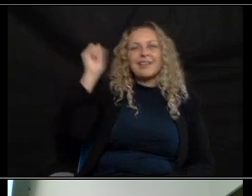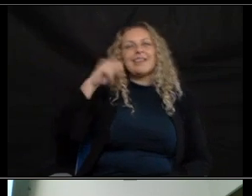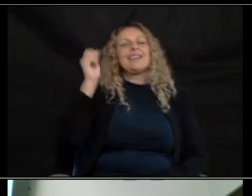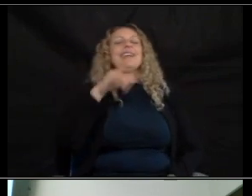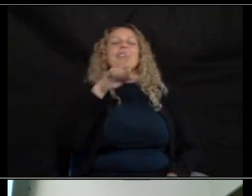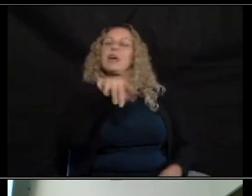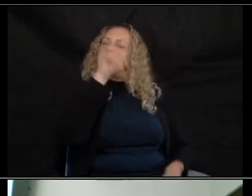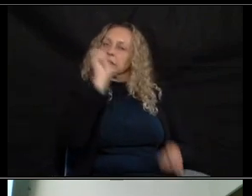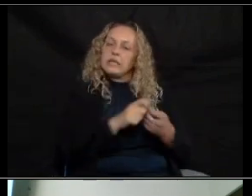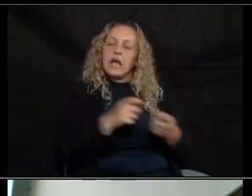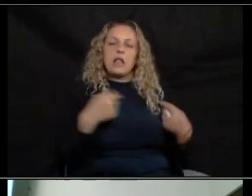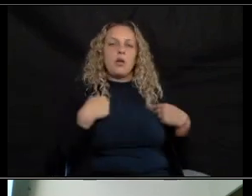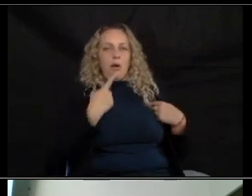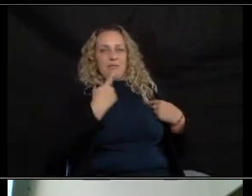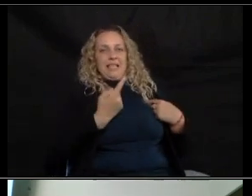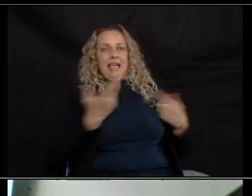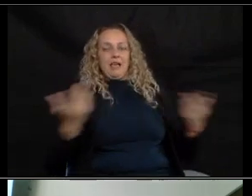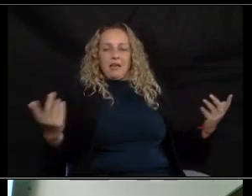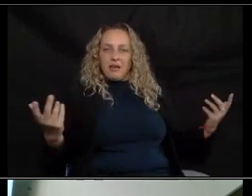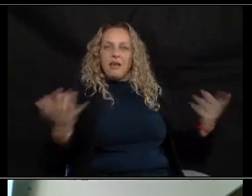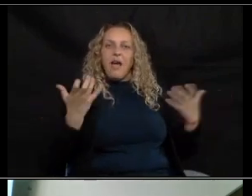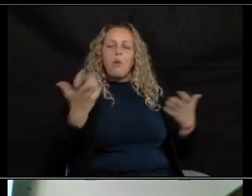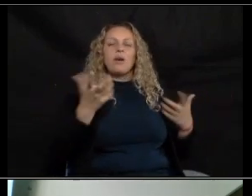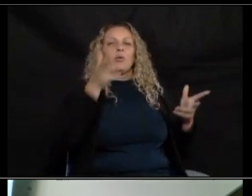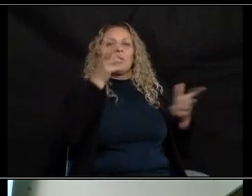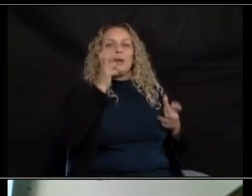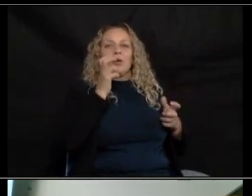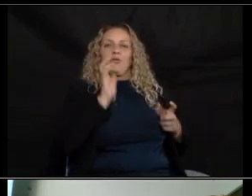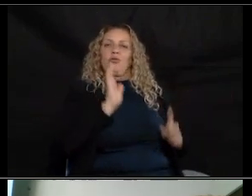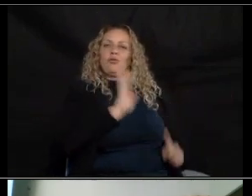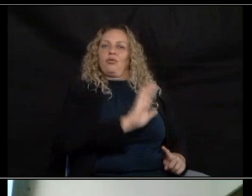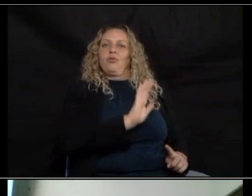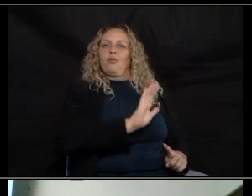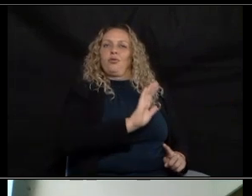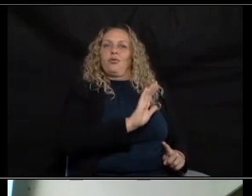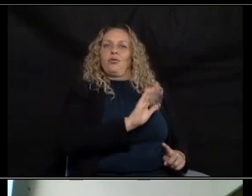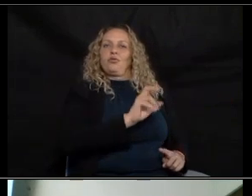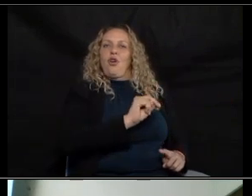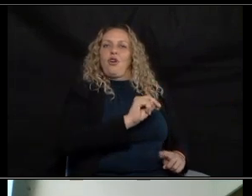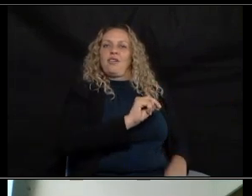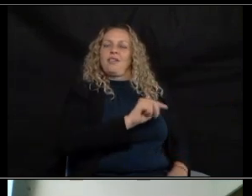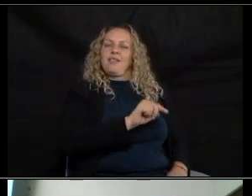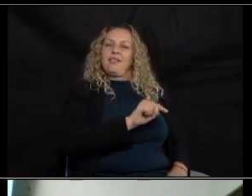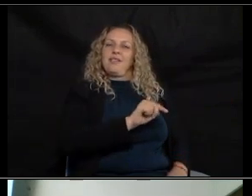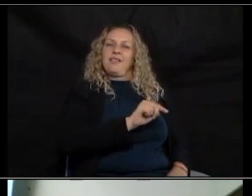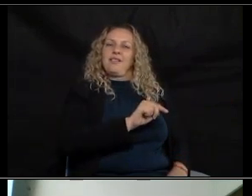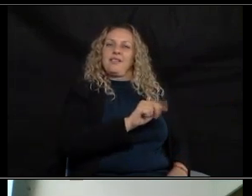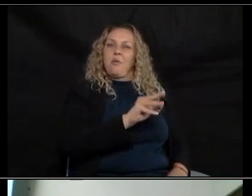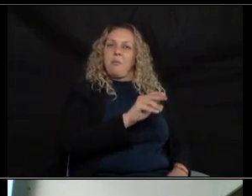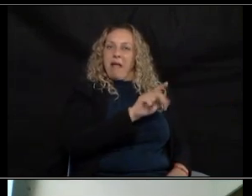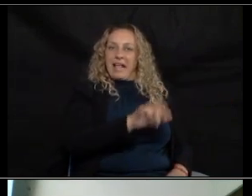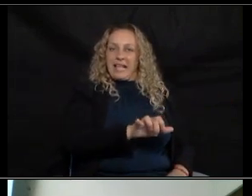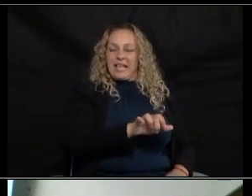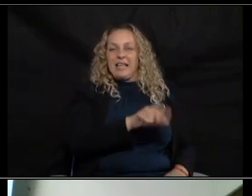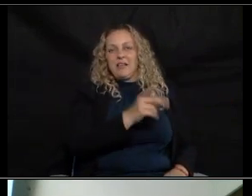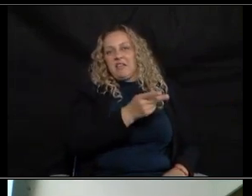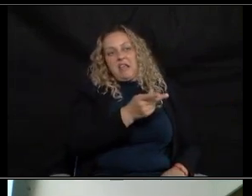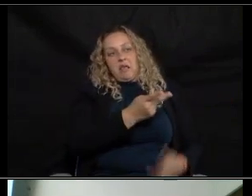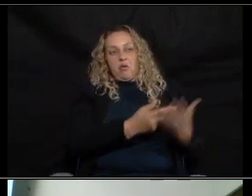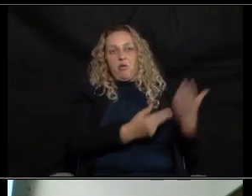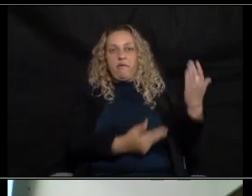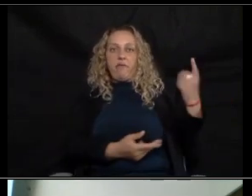That's exactly what I'm saying. I'd like to hear from John Mackey